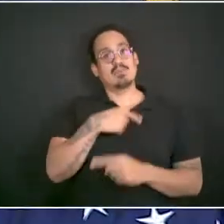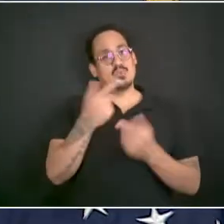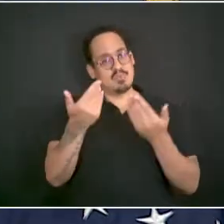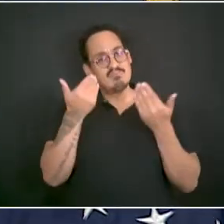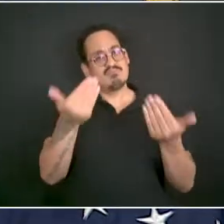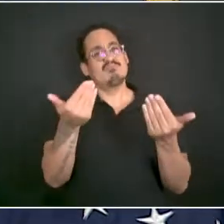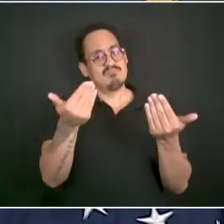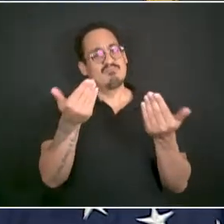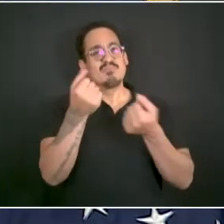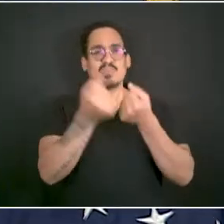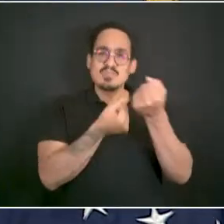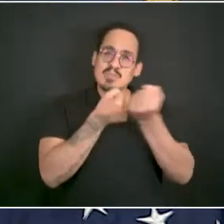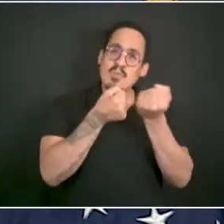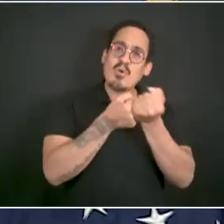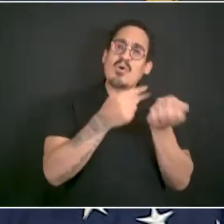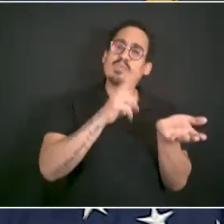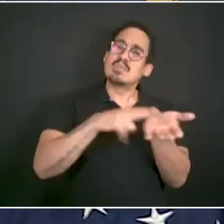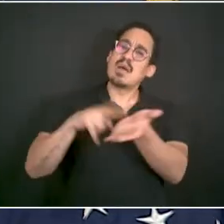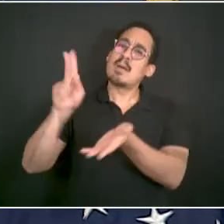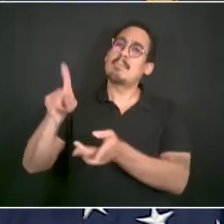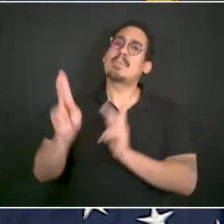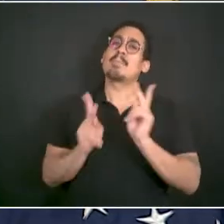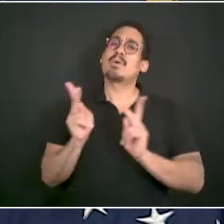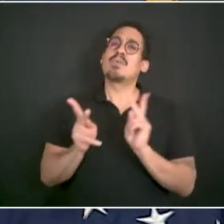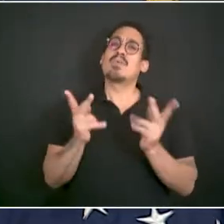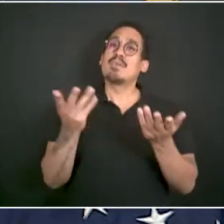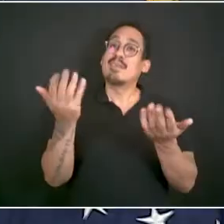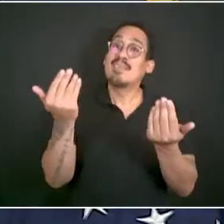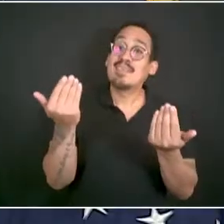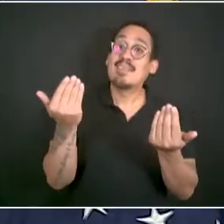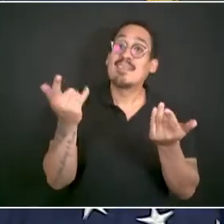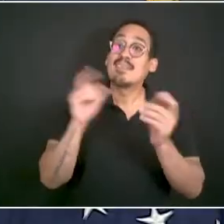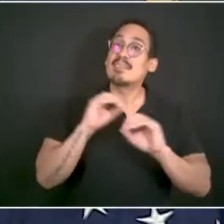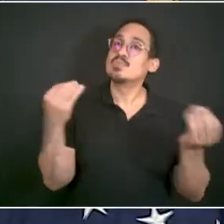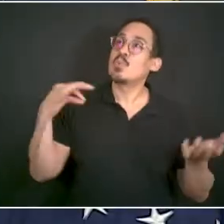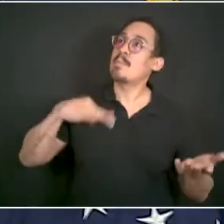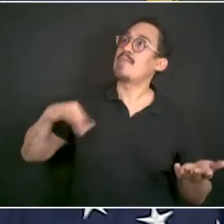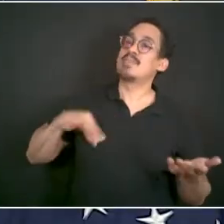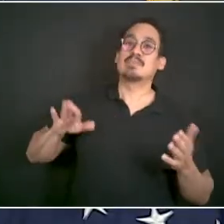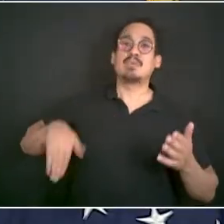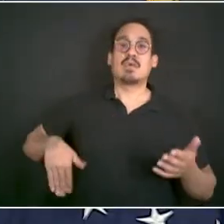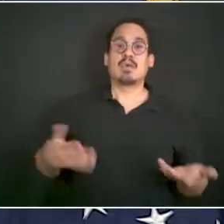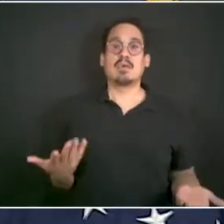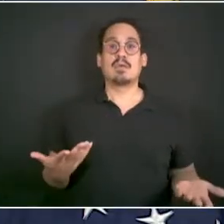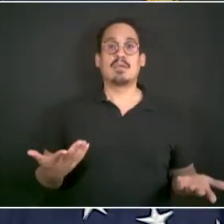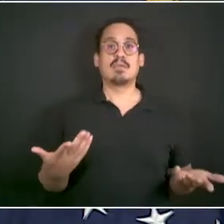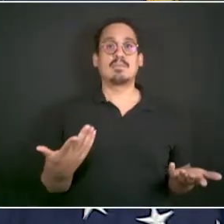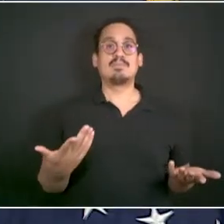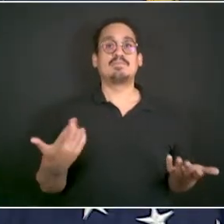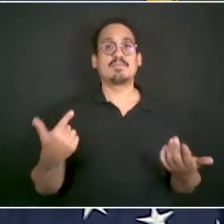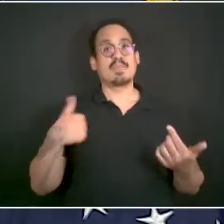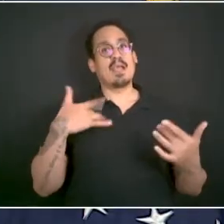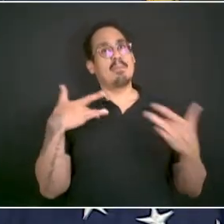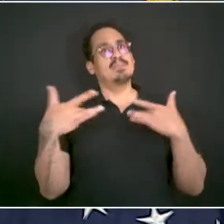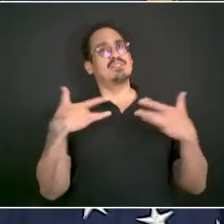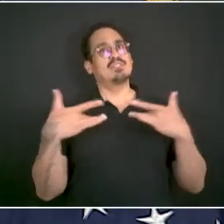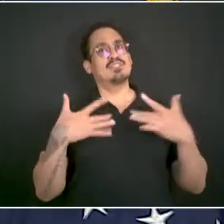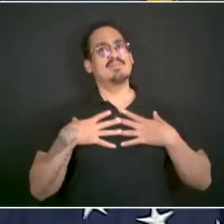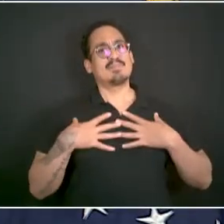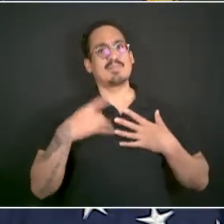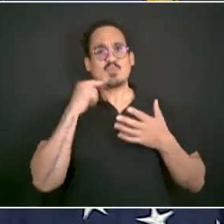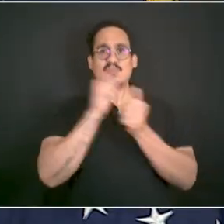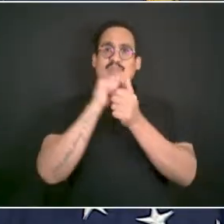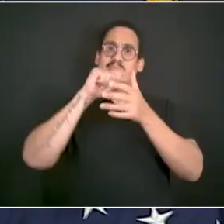need to be clear that we didn't get it. So we need to critique. I'm concerned about that as well as concerned any cuts in Washington, D.C.